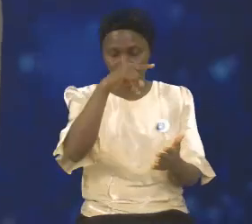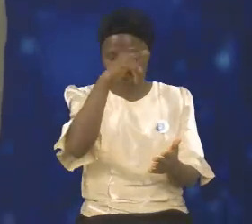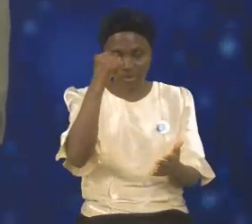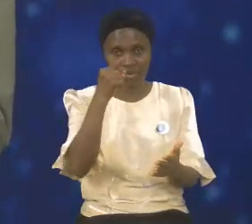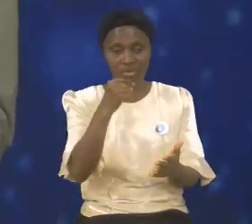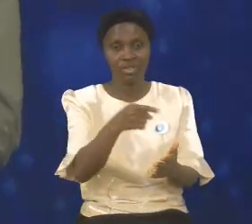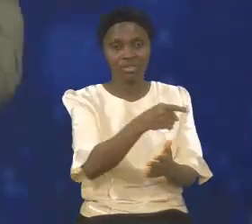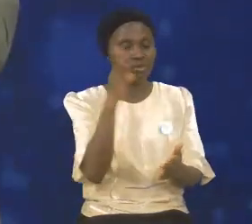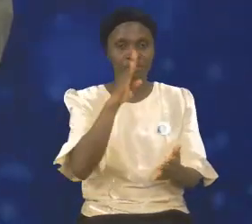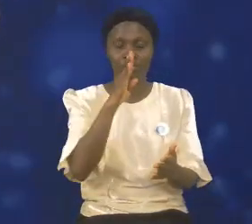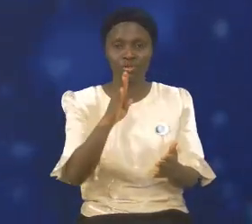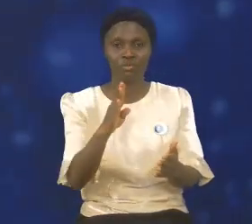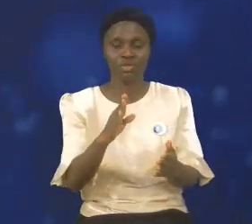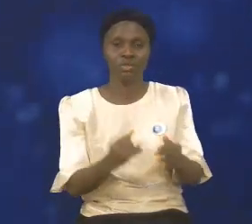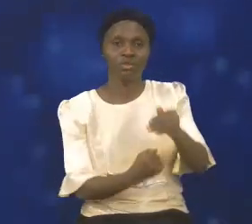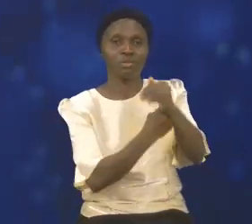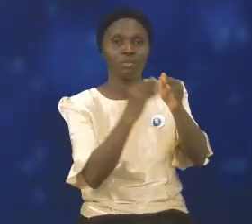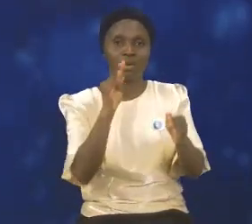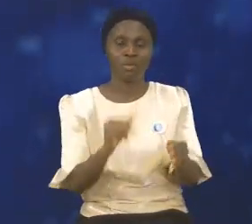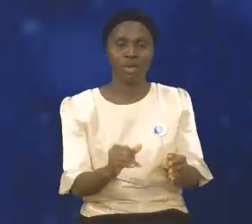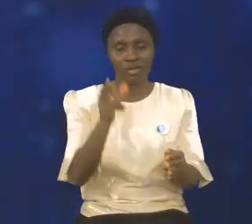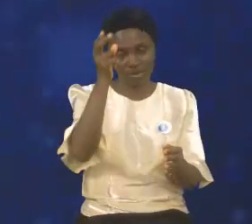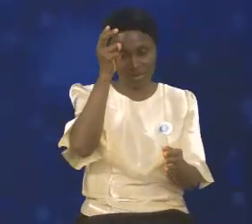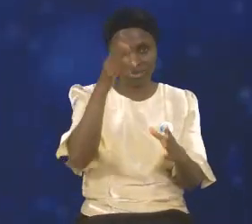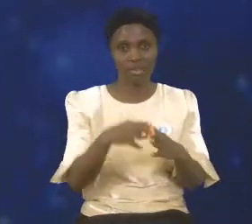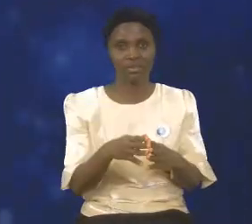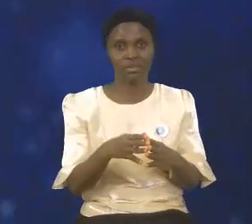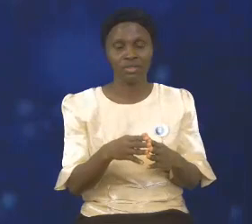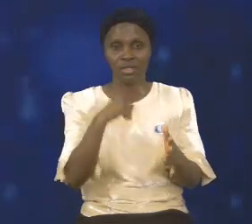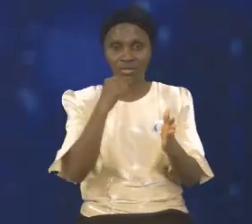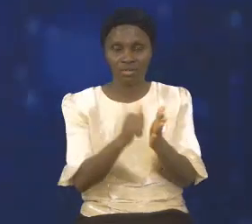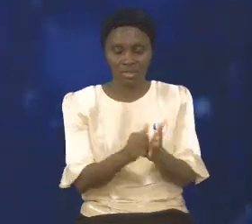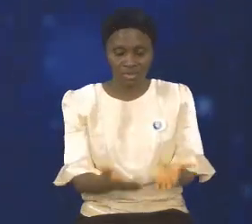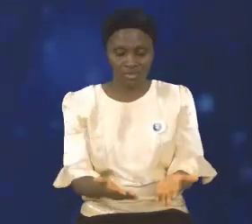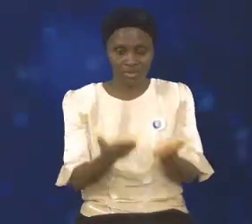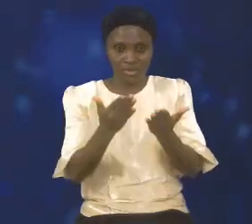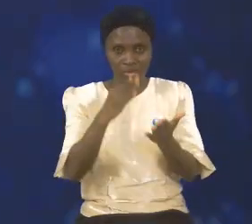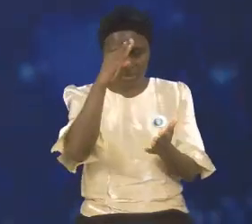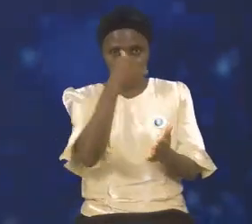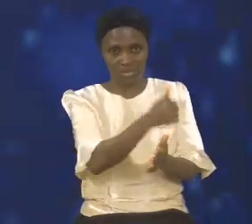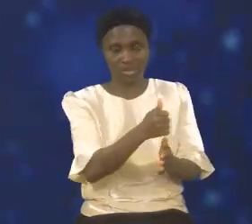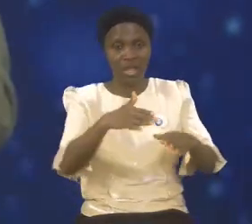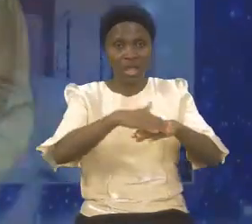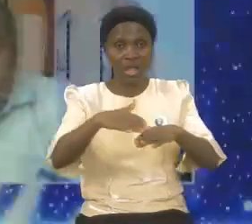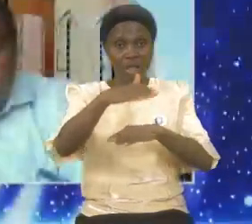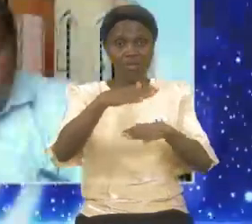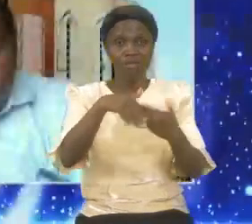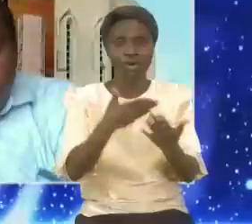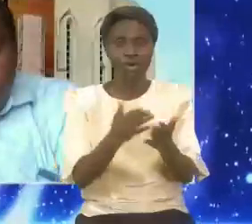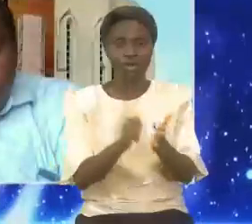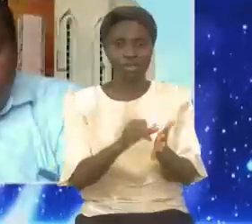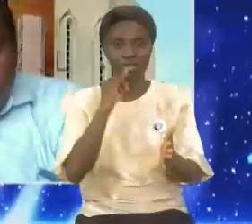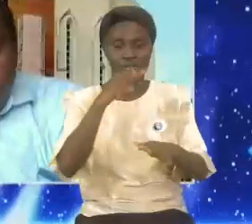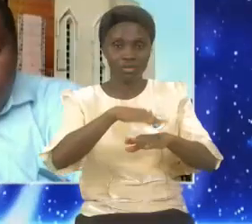Satan. Satan incarnate. And then it says he exalted himself above all that is called God or that